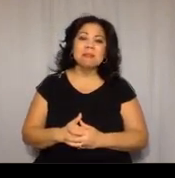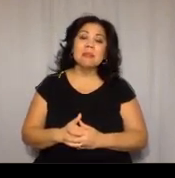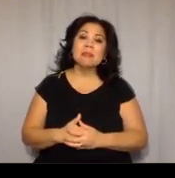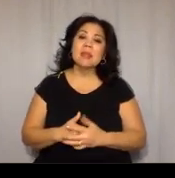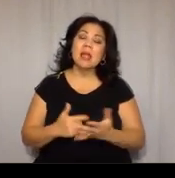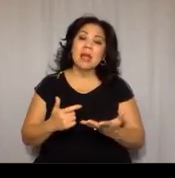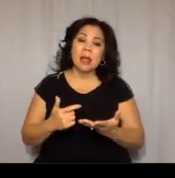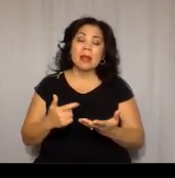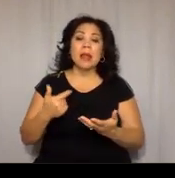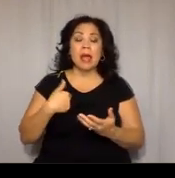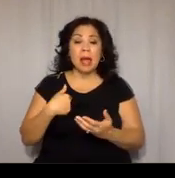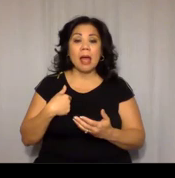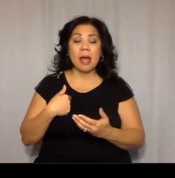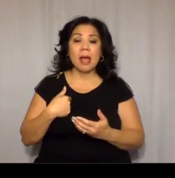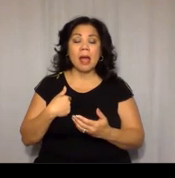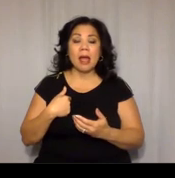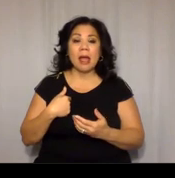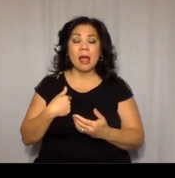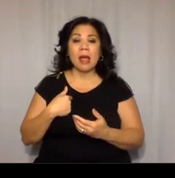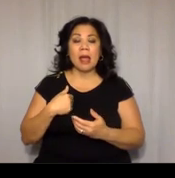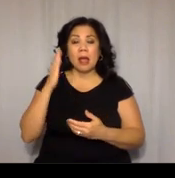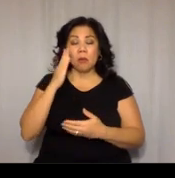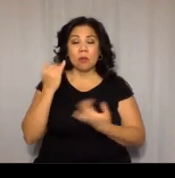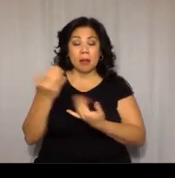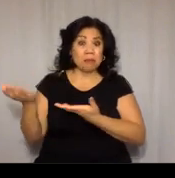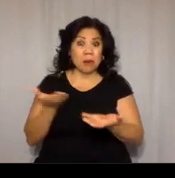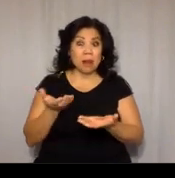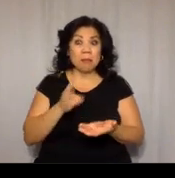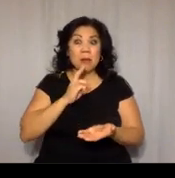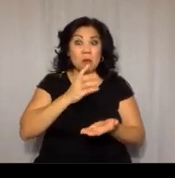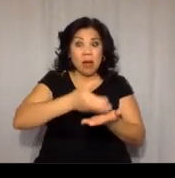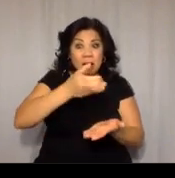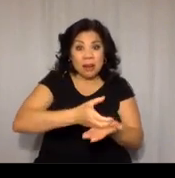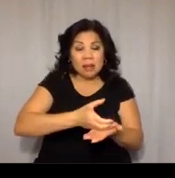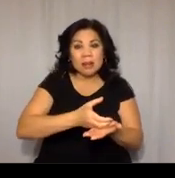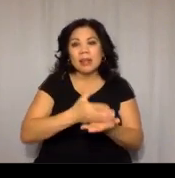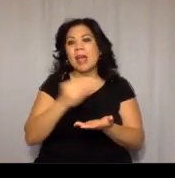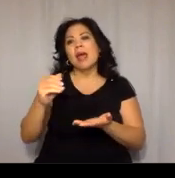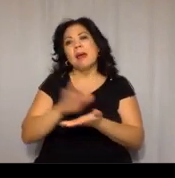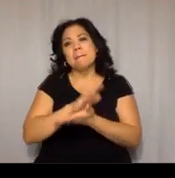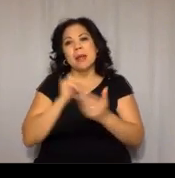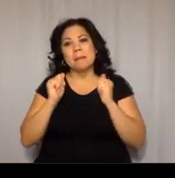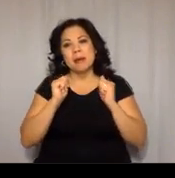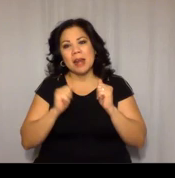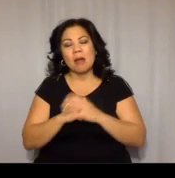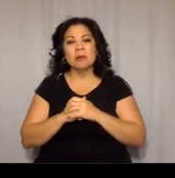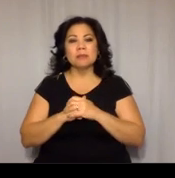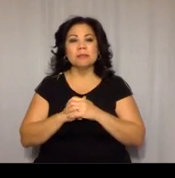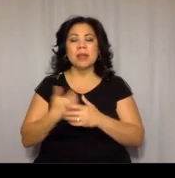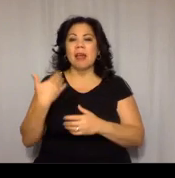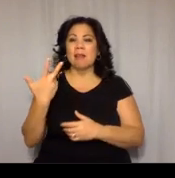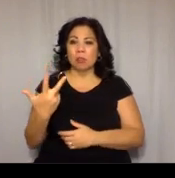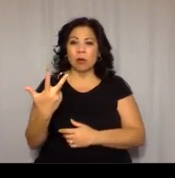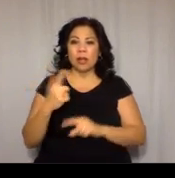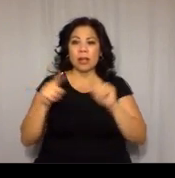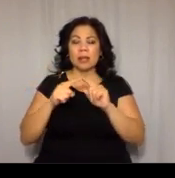fun, I'm going to now bring my water and my paper towel. And I've got three different